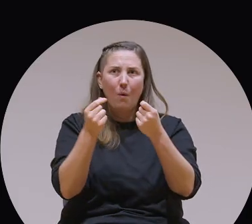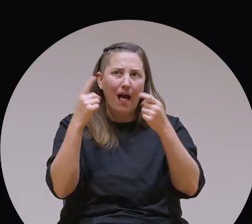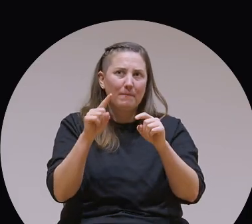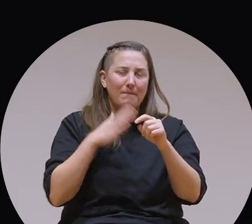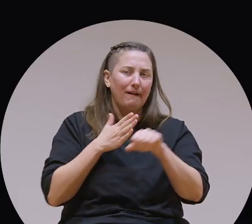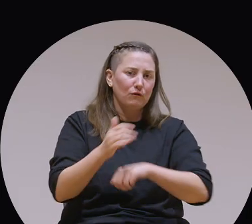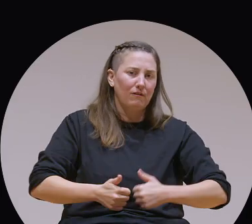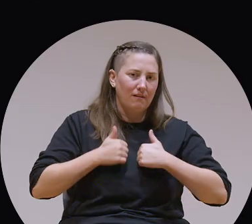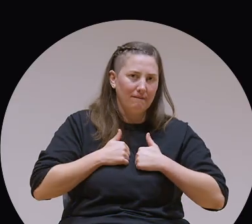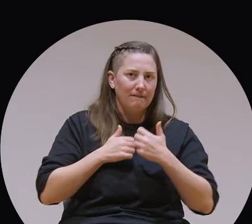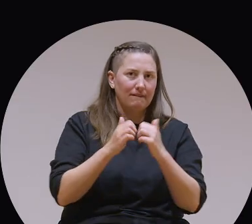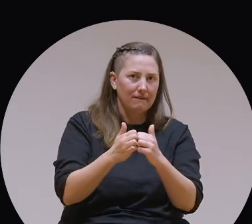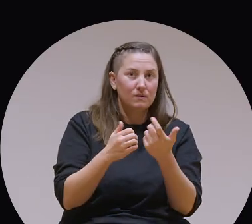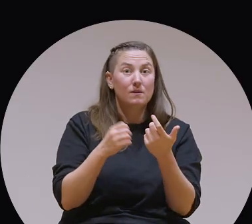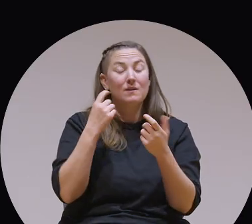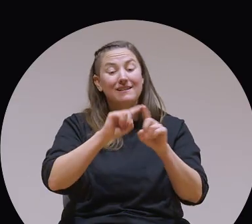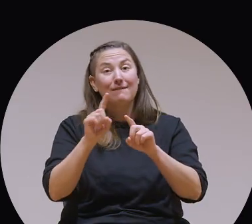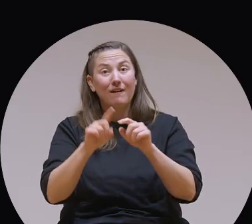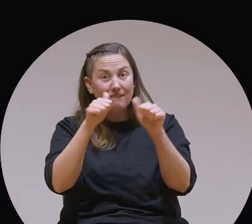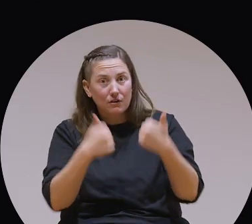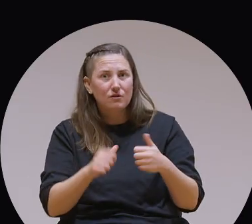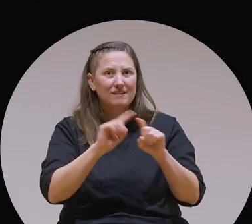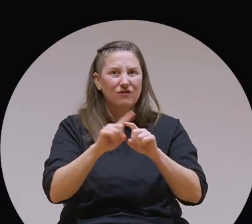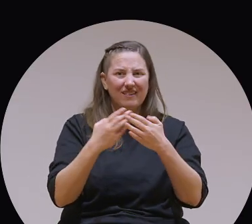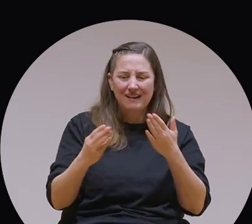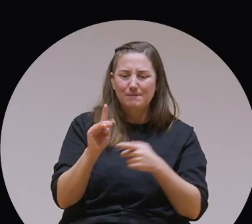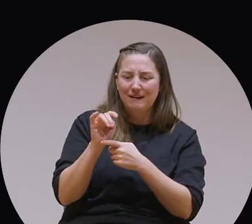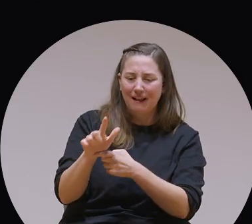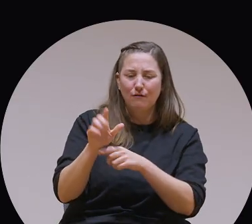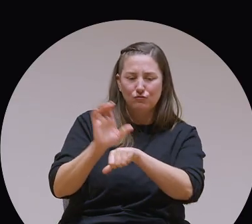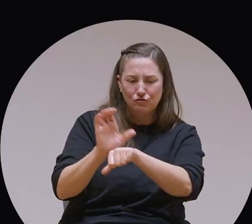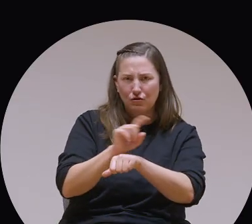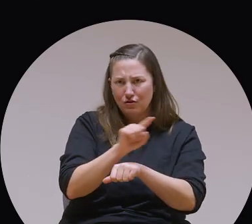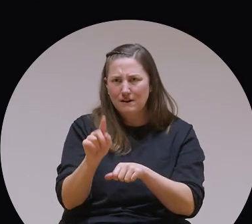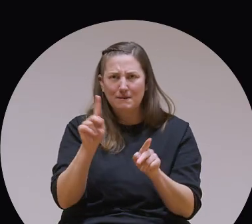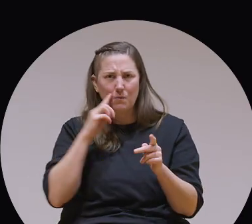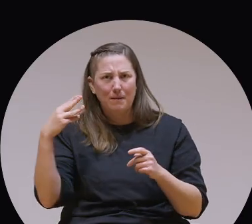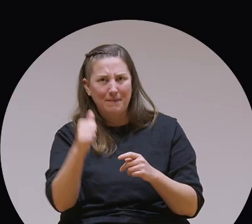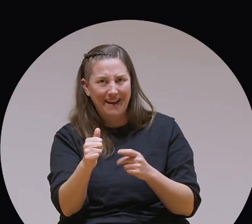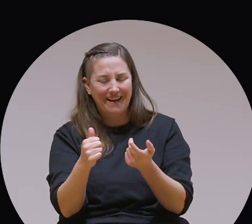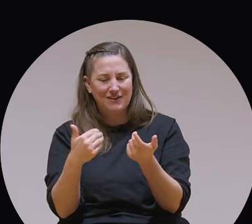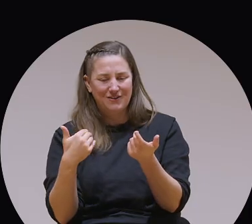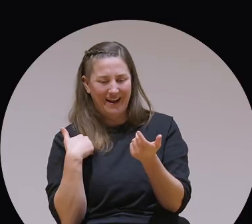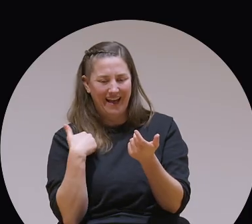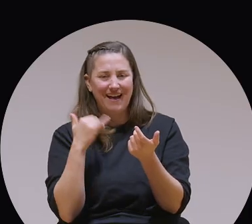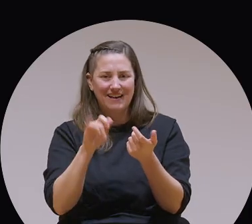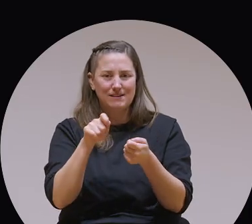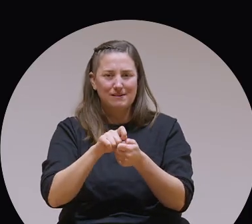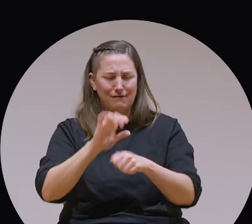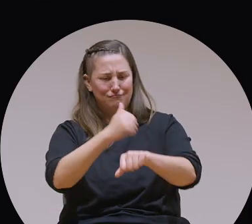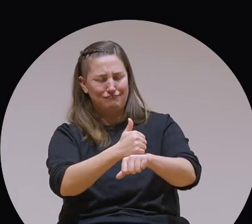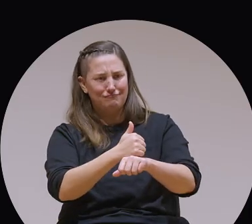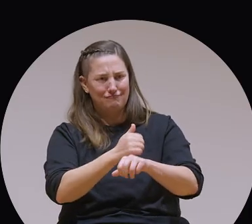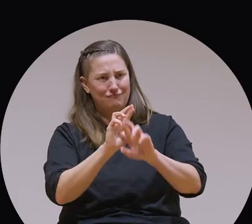very much like the figures you see in English medieval churches, where people were paid to have praying figures on their